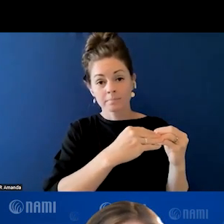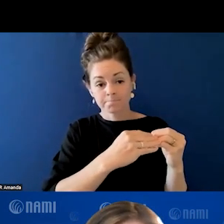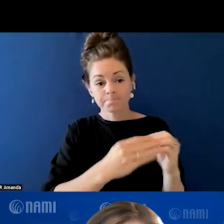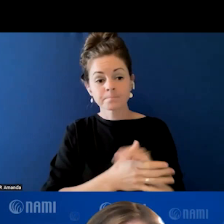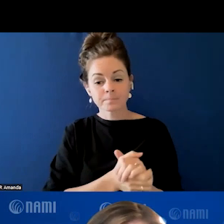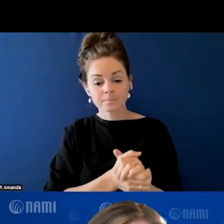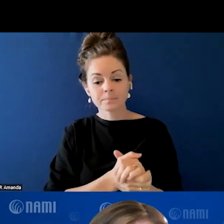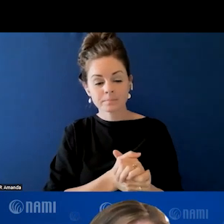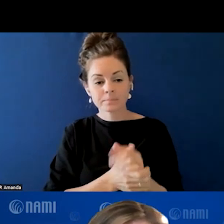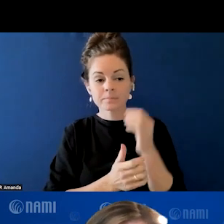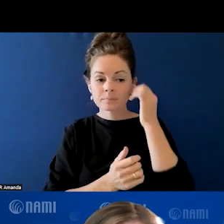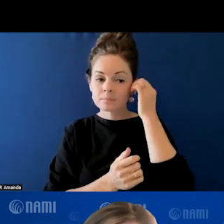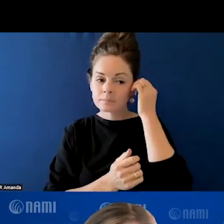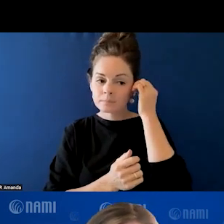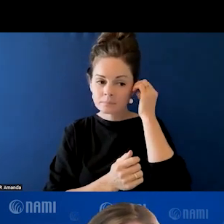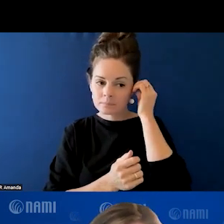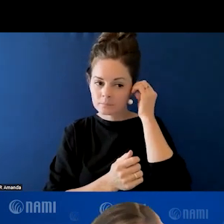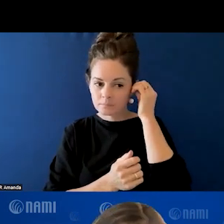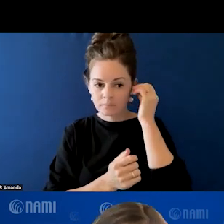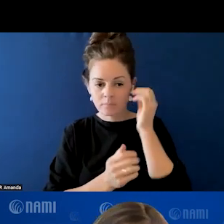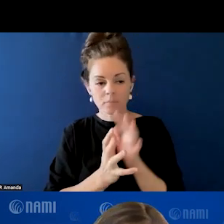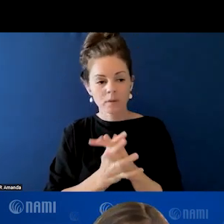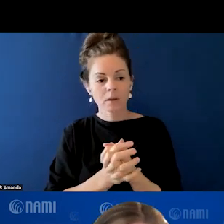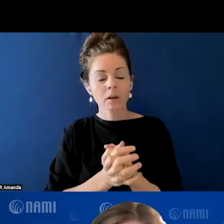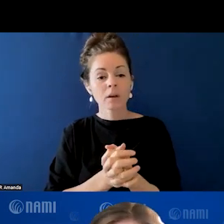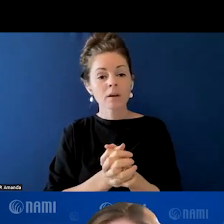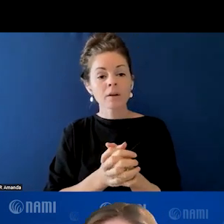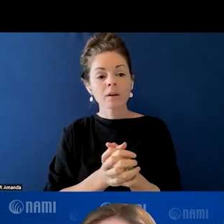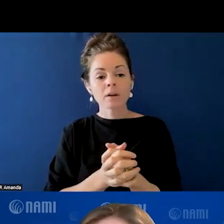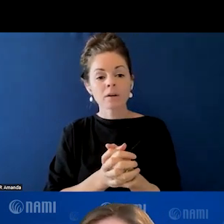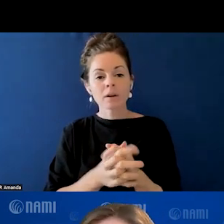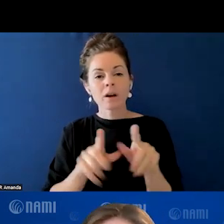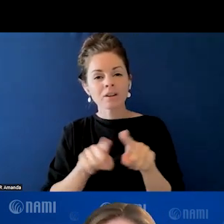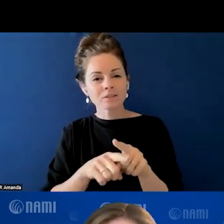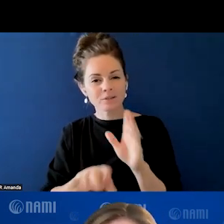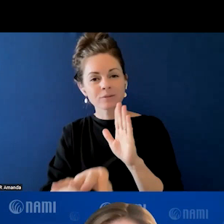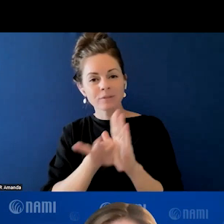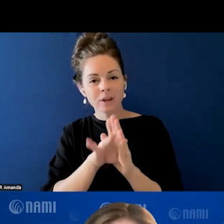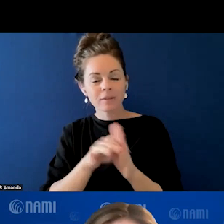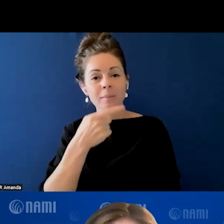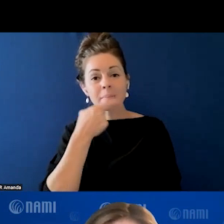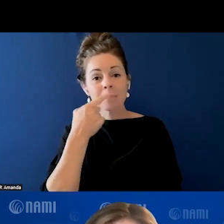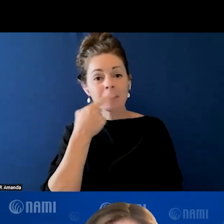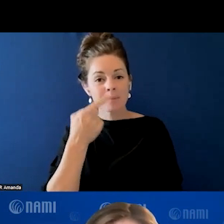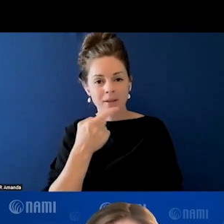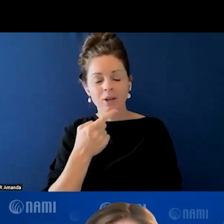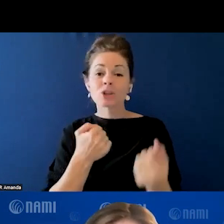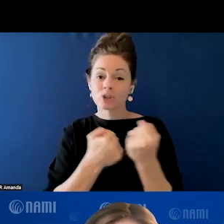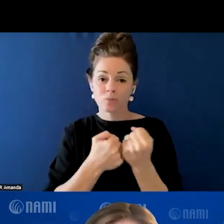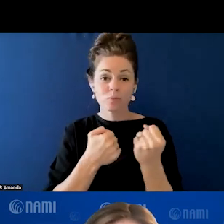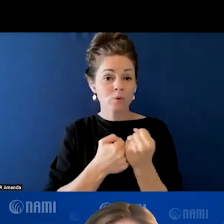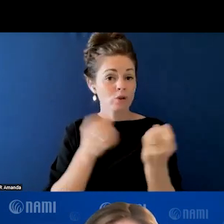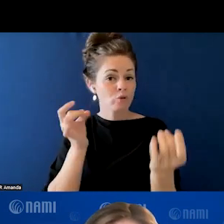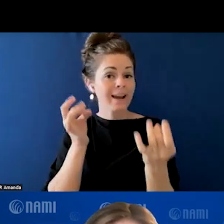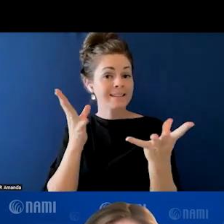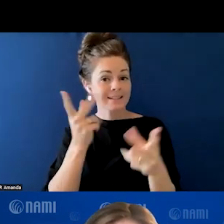Can jump to the next slide. And we also just found throughout the poll that the public overwhelmingly supports crisis care.